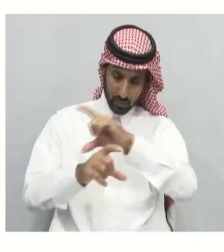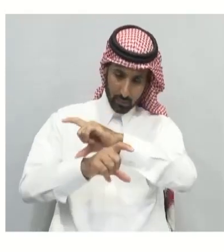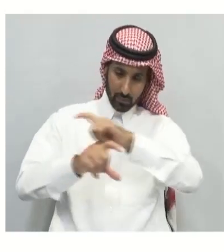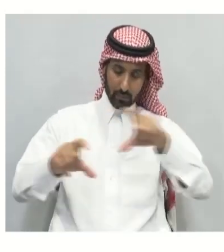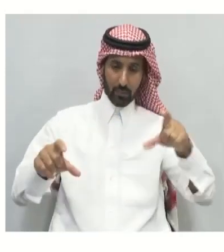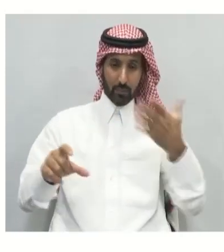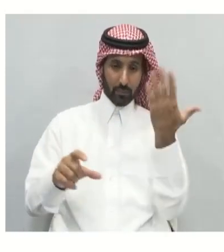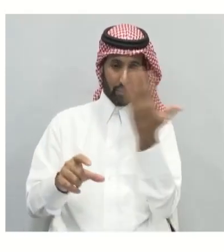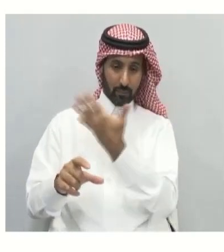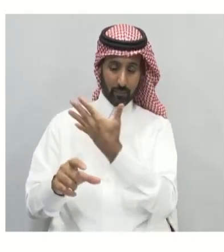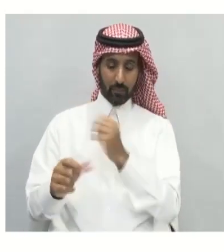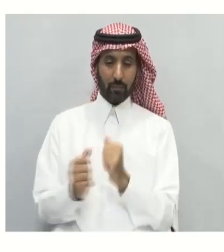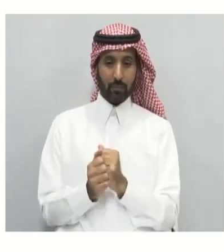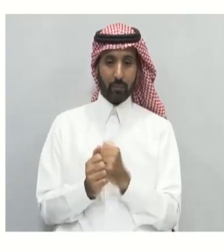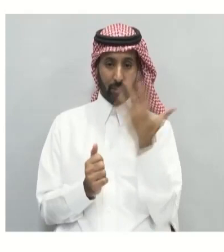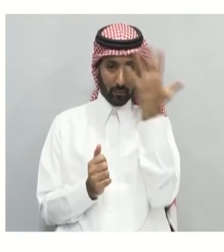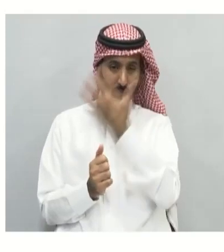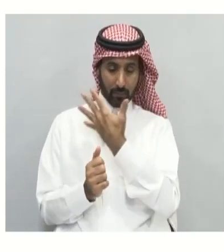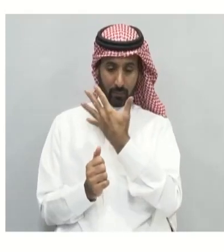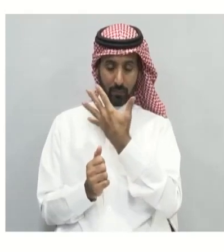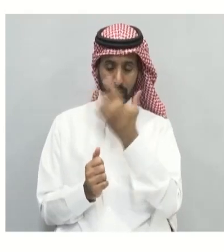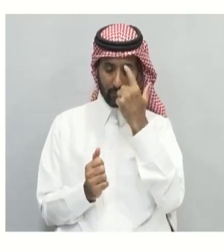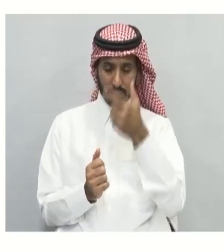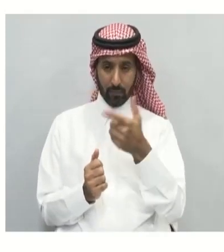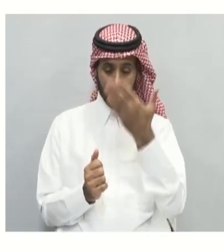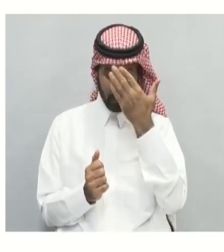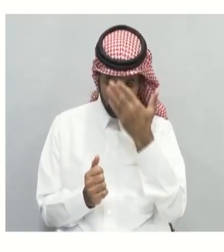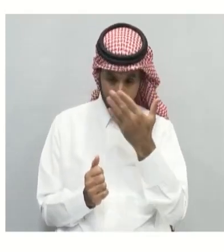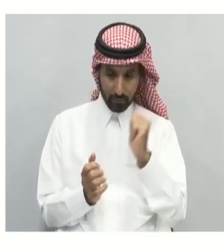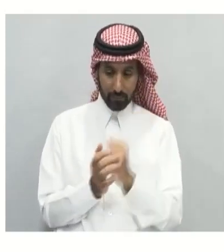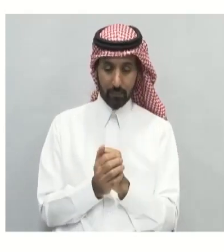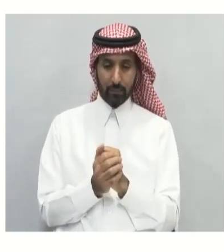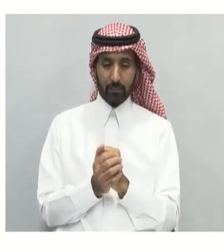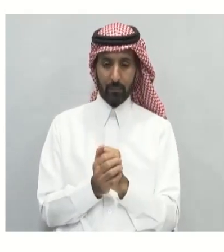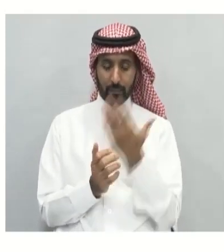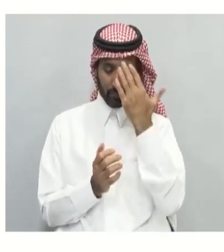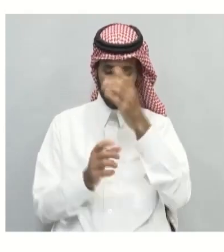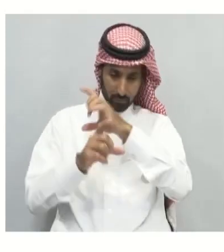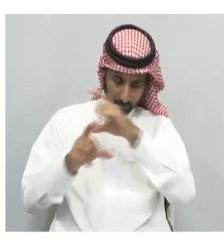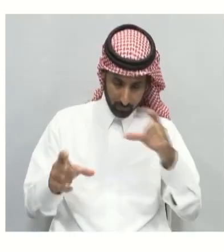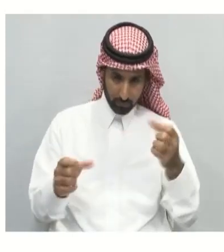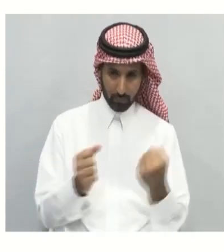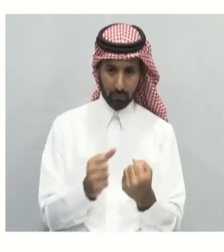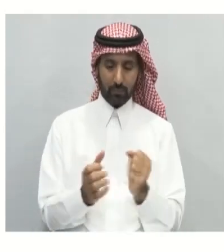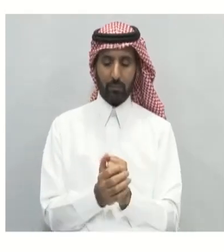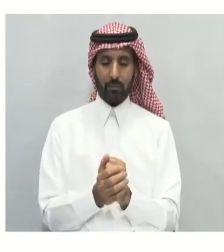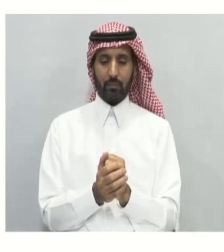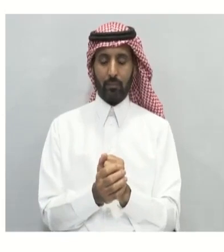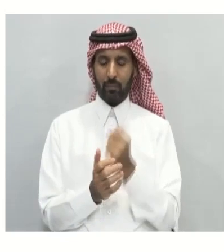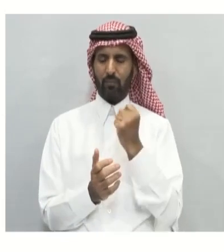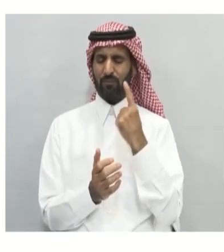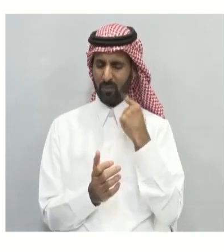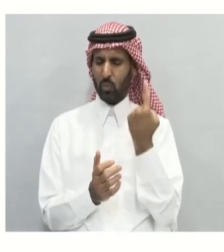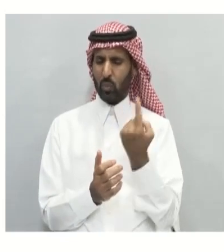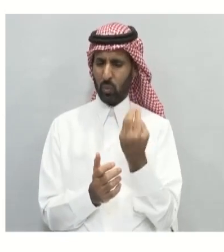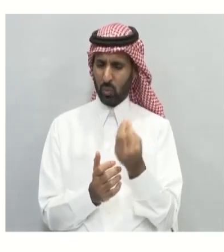his face. What do you think about hits? Hit. Hit his face on the dashboard. He was unconscious